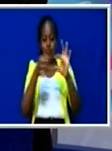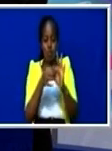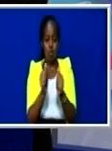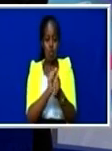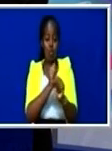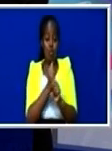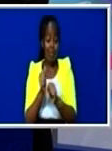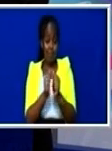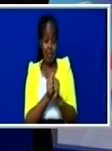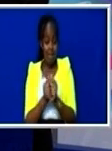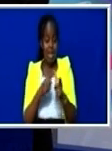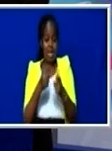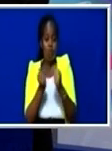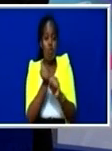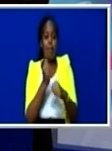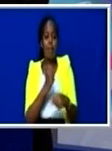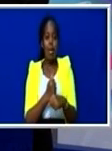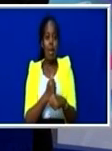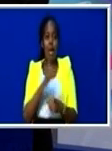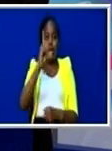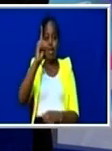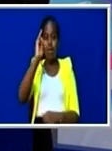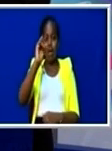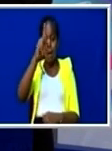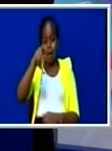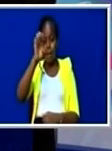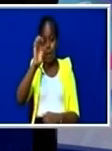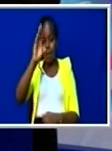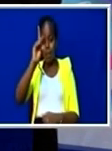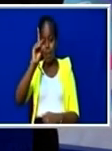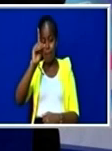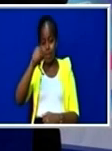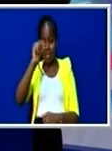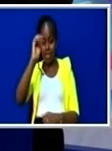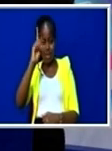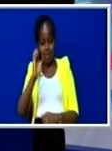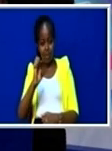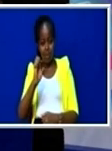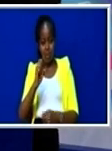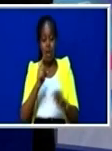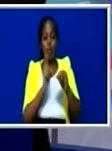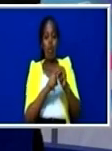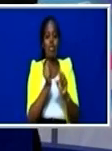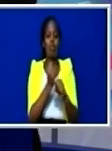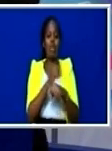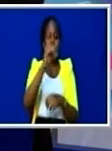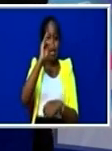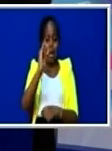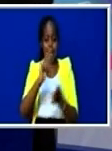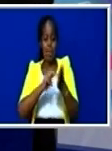a dipeptide molecule is made. Di means two. Die for two. Yeah, di means two. So